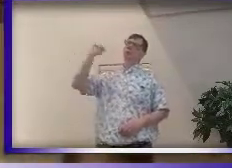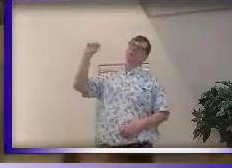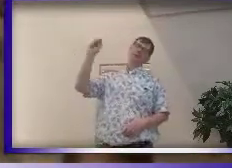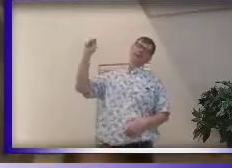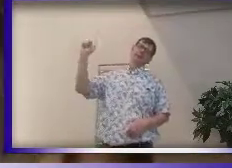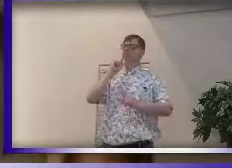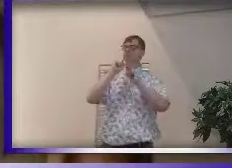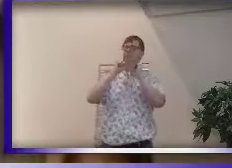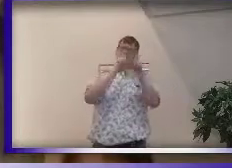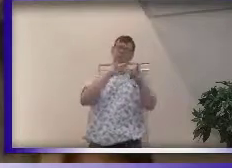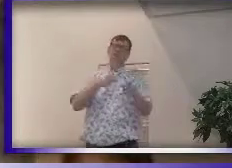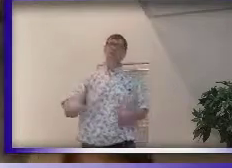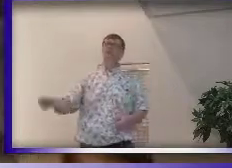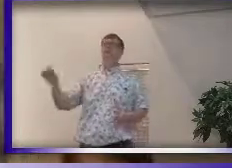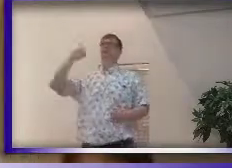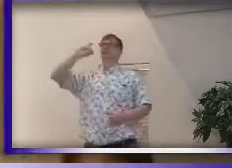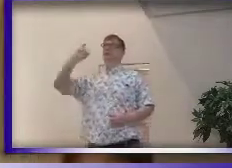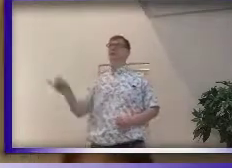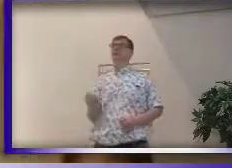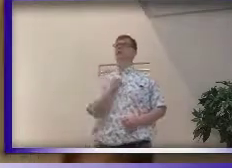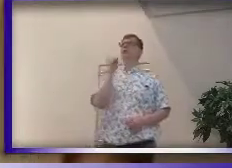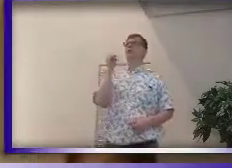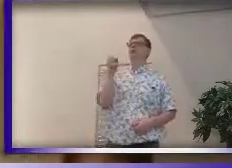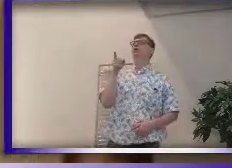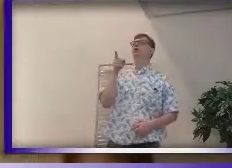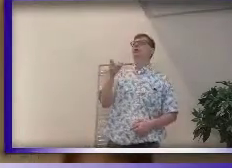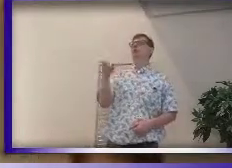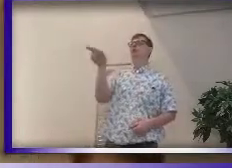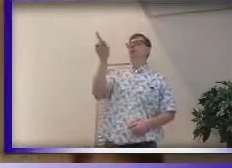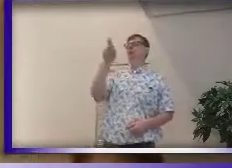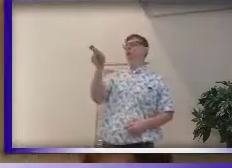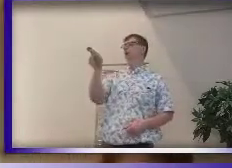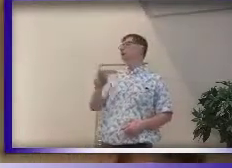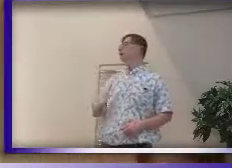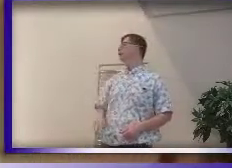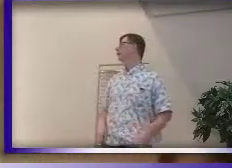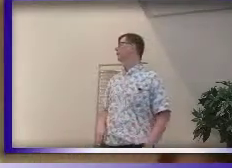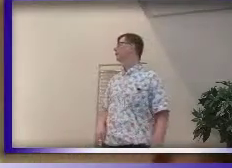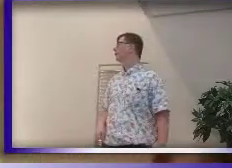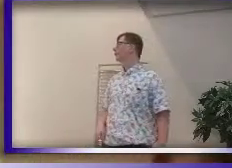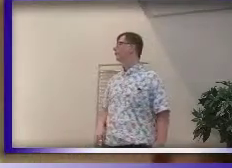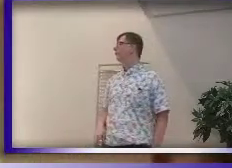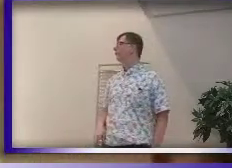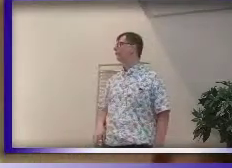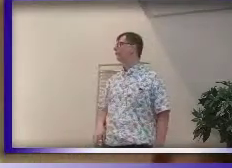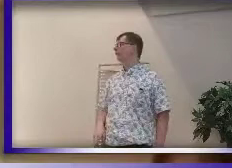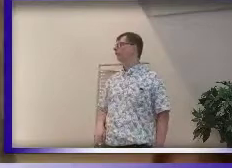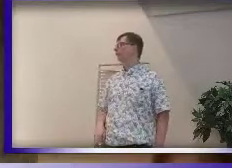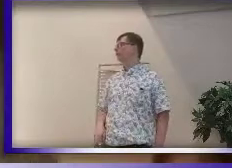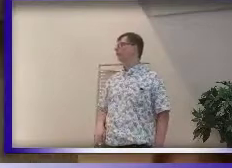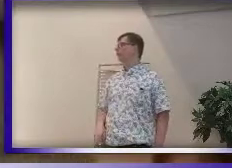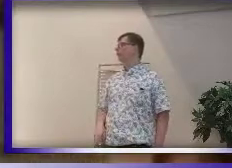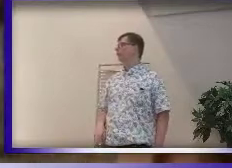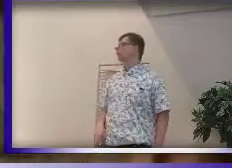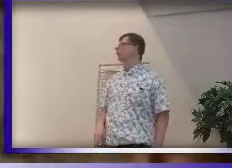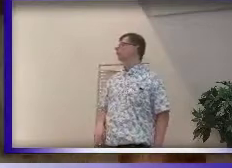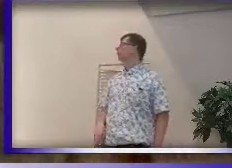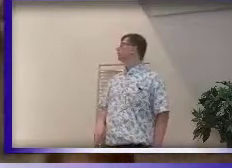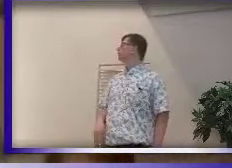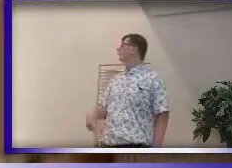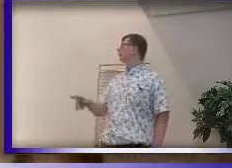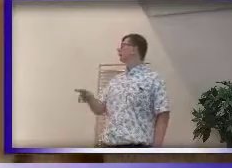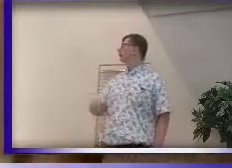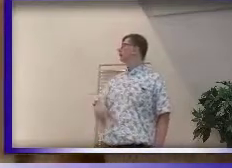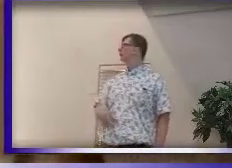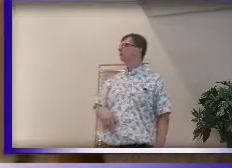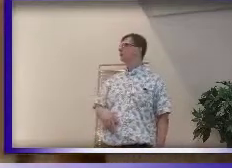from Sedona today. Our musician was in Sedona today. Actually, no, because Laura now lives in San Diego, but she drove